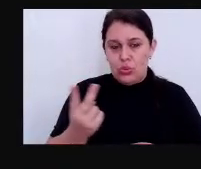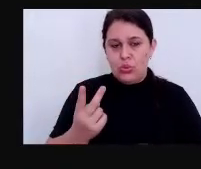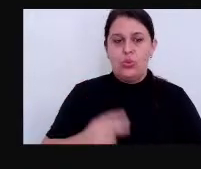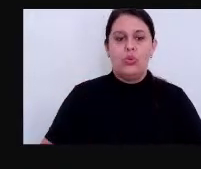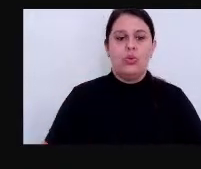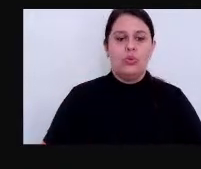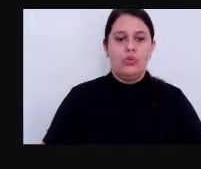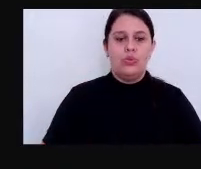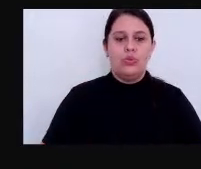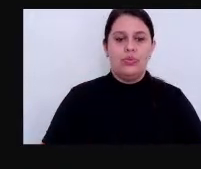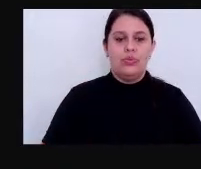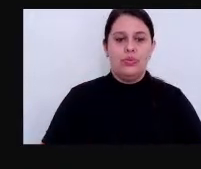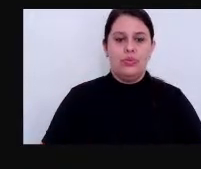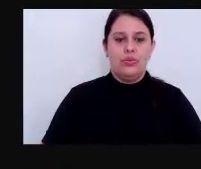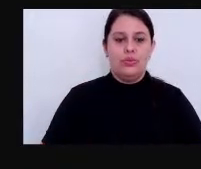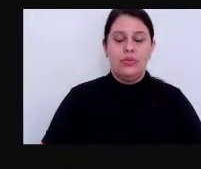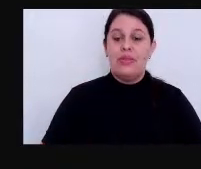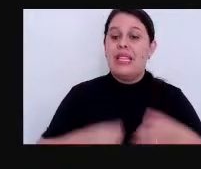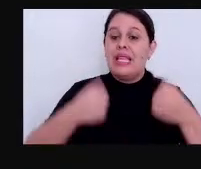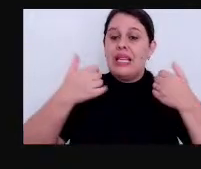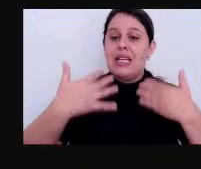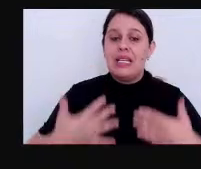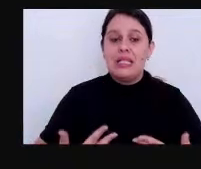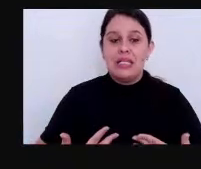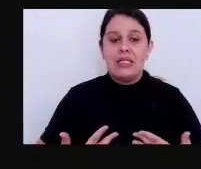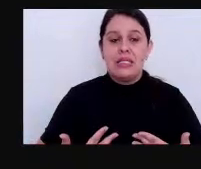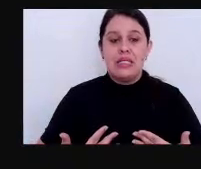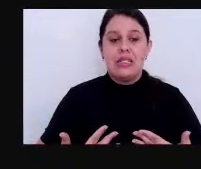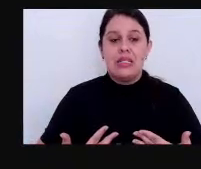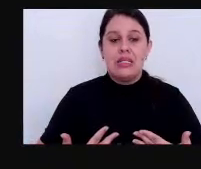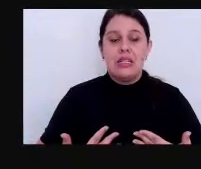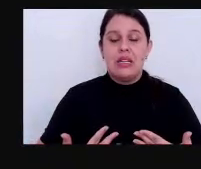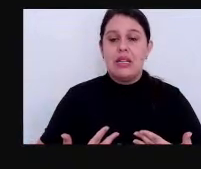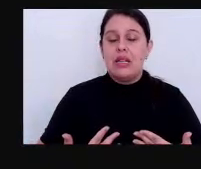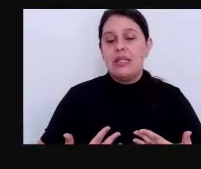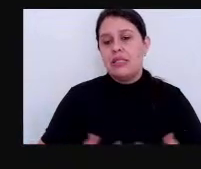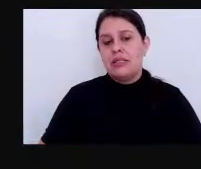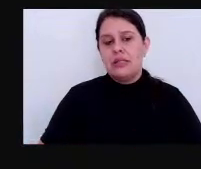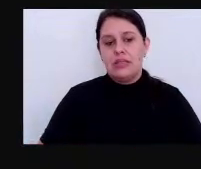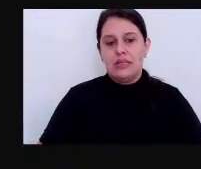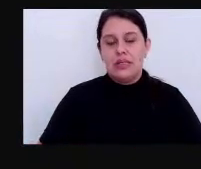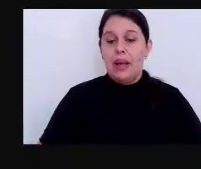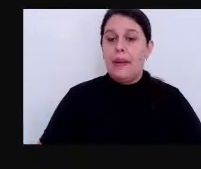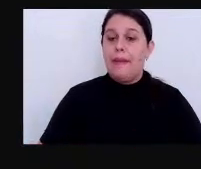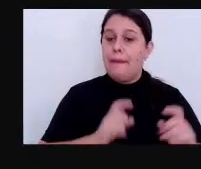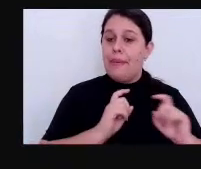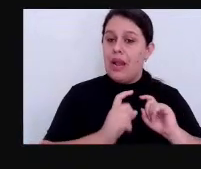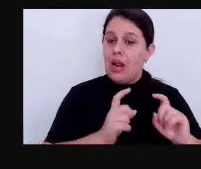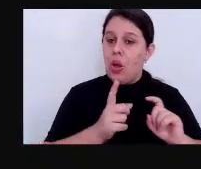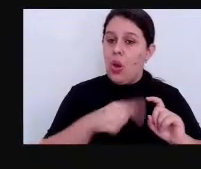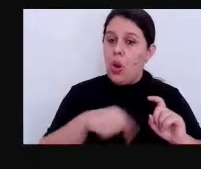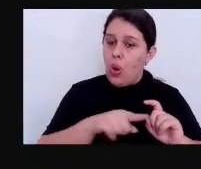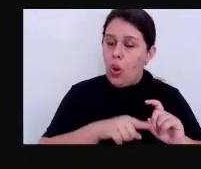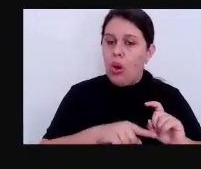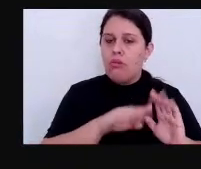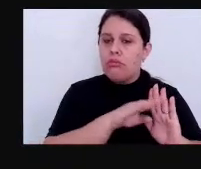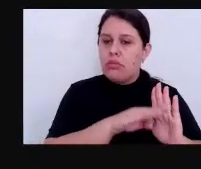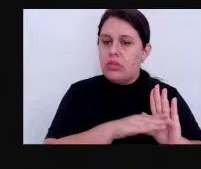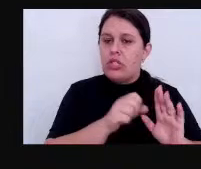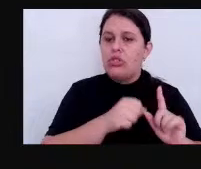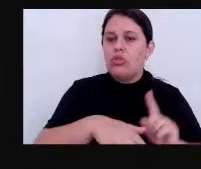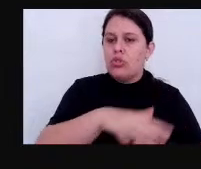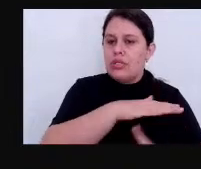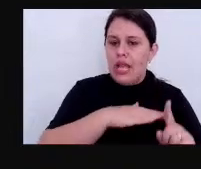future know your social medias or your LinkedIn so they can reach out to you after this. Is that okay?